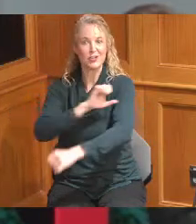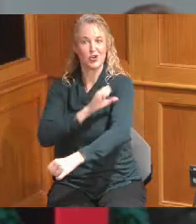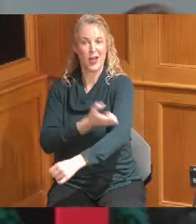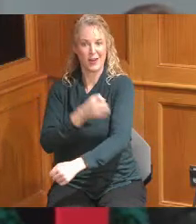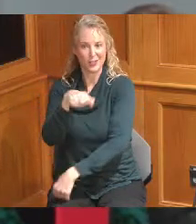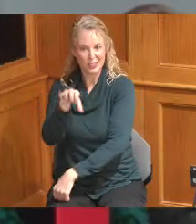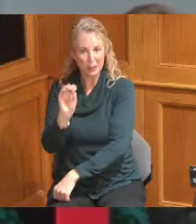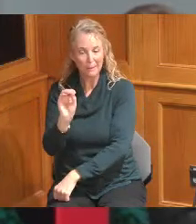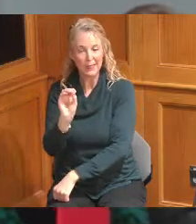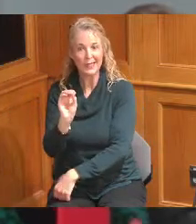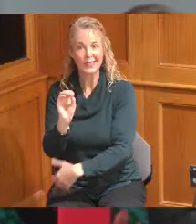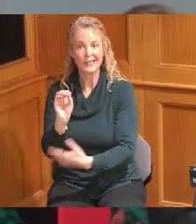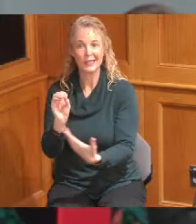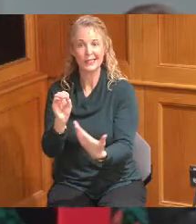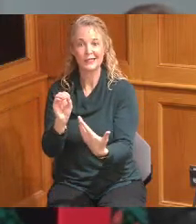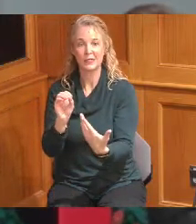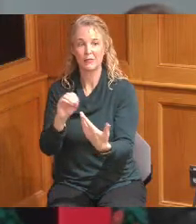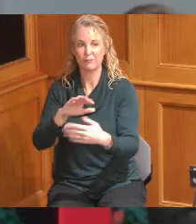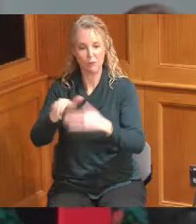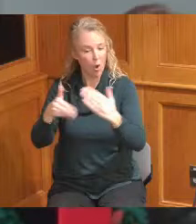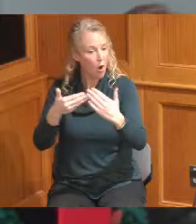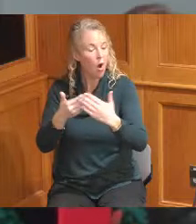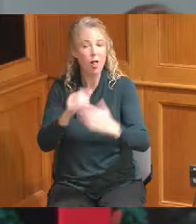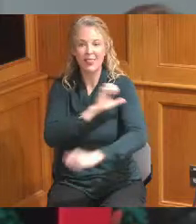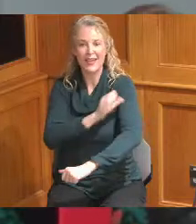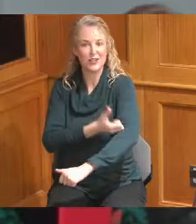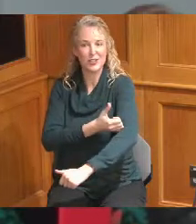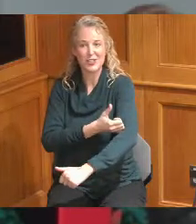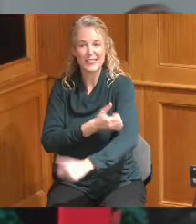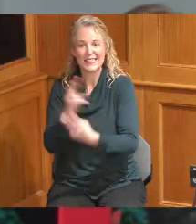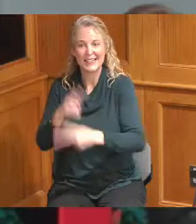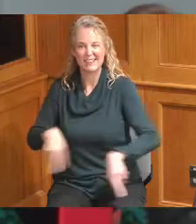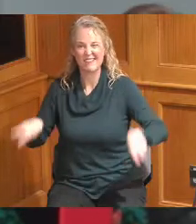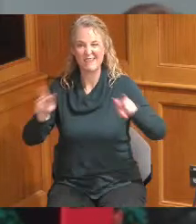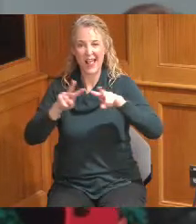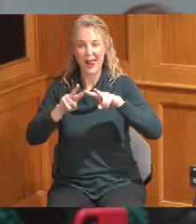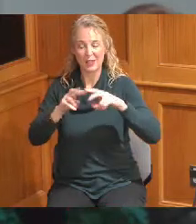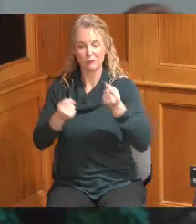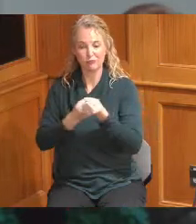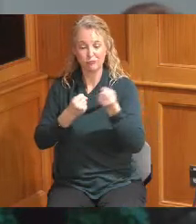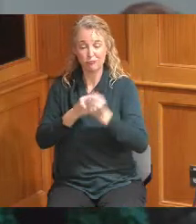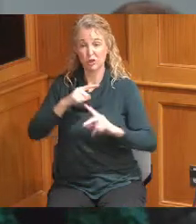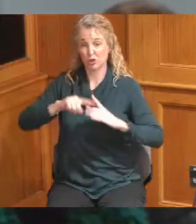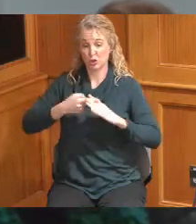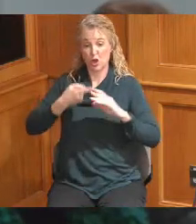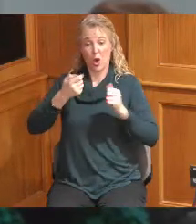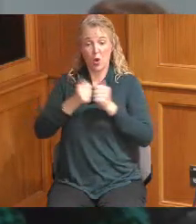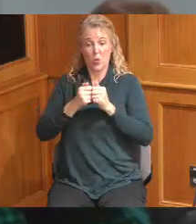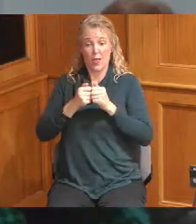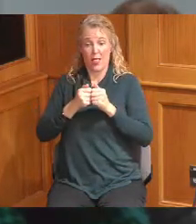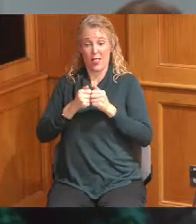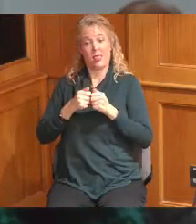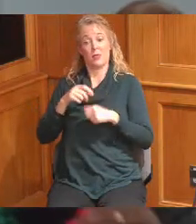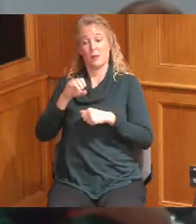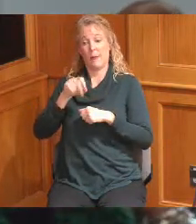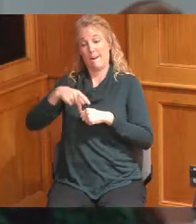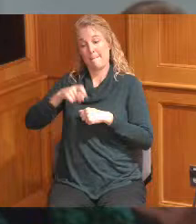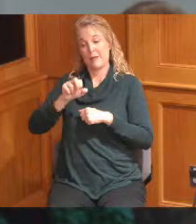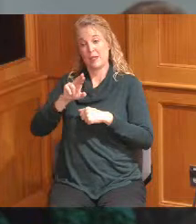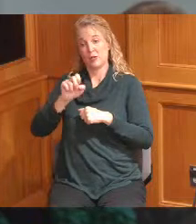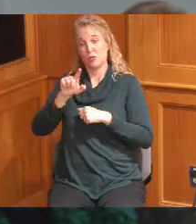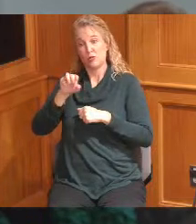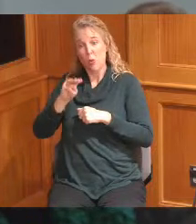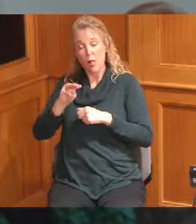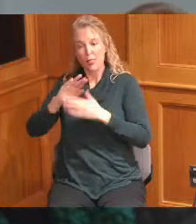solutions enterprise, covering the entire energy value chain from petroleum supply to energy